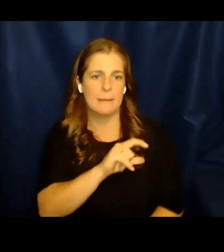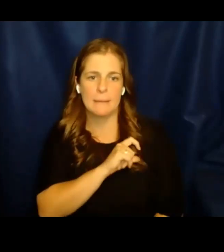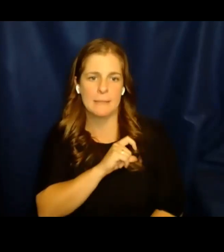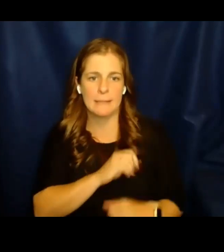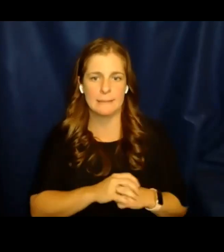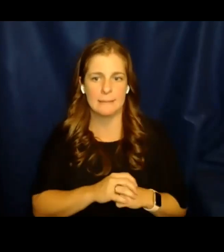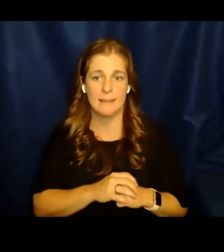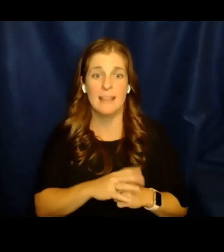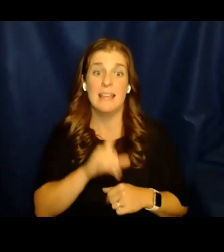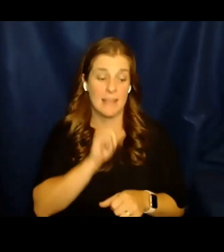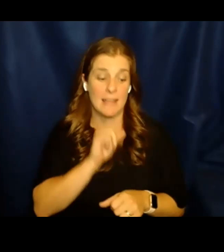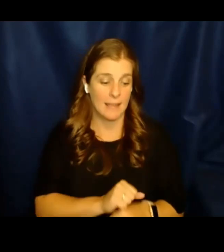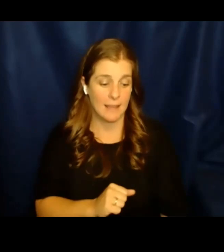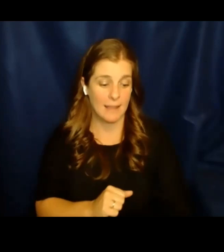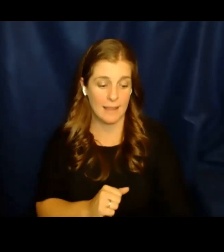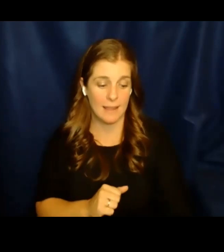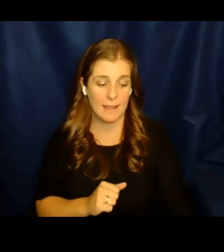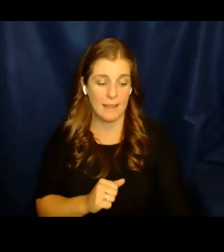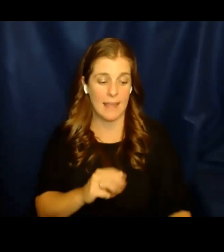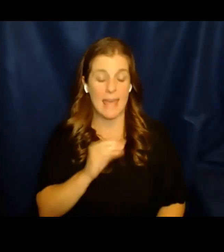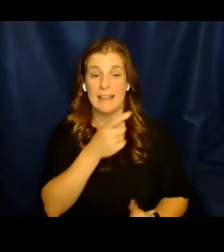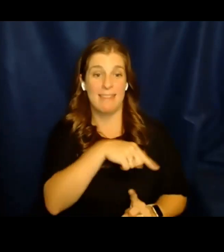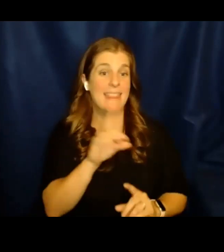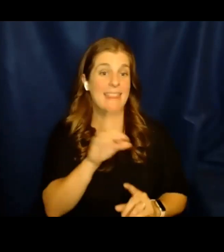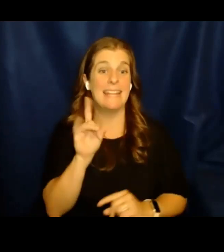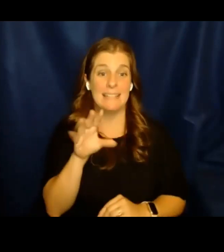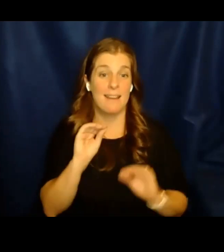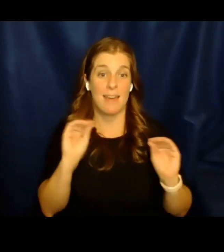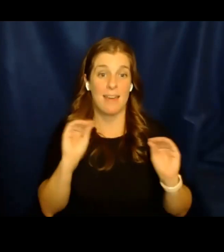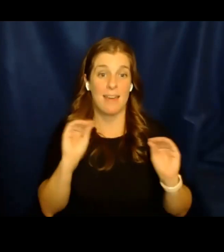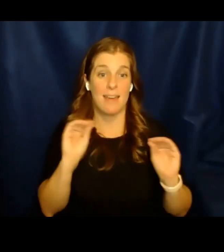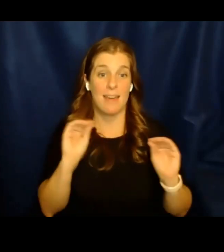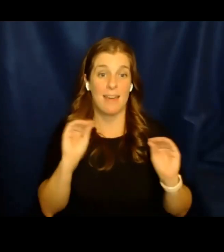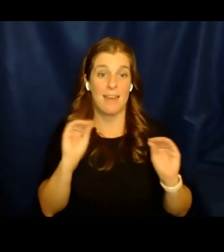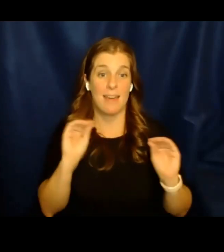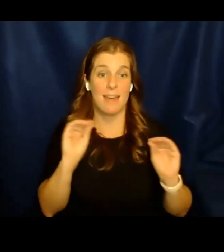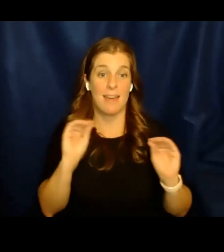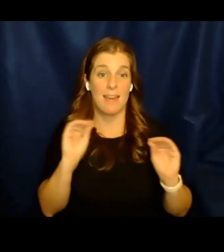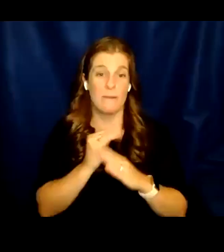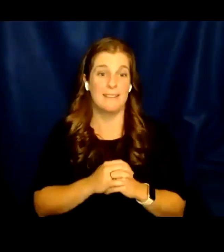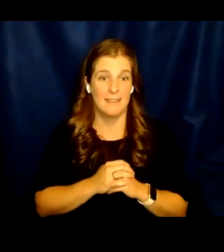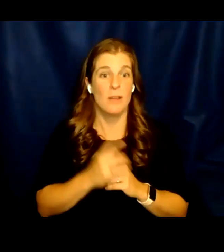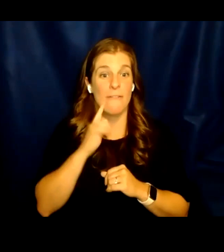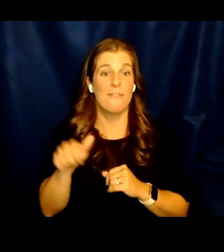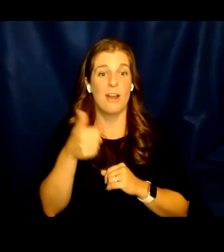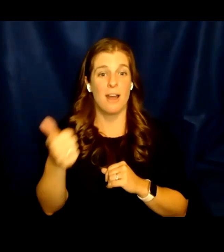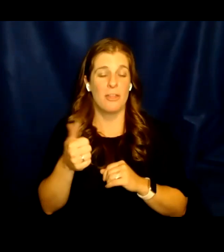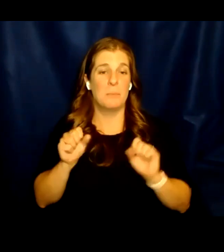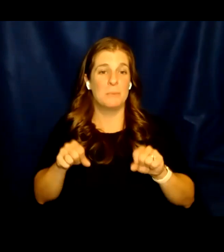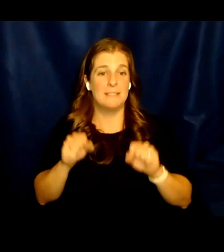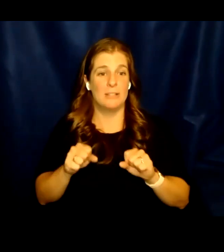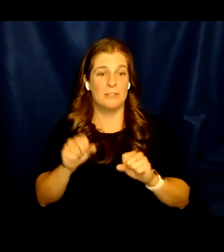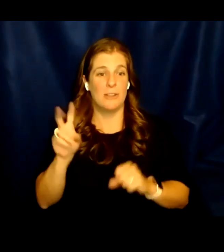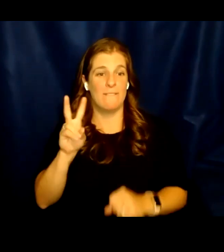facilitated by the fact that they did nothing to prevent it or warn her or other potential victims of the likelihood that they